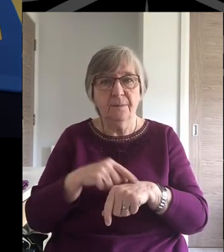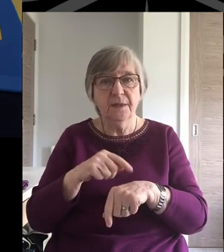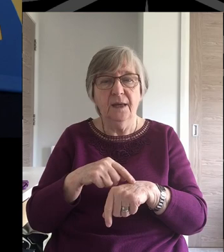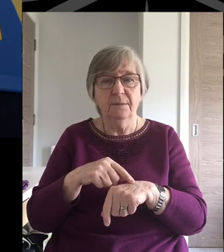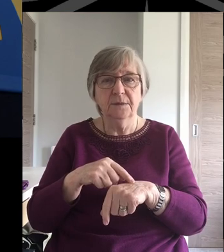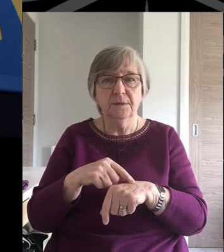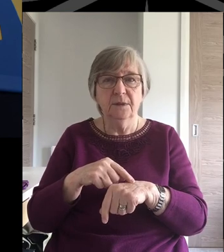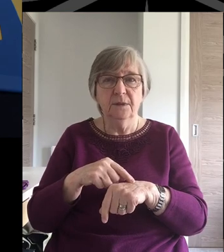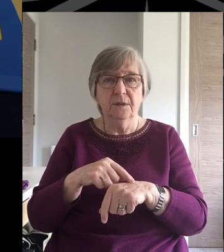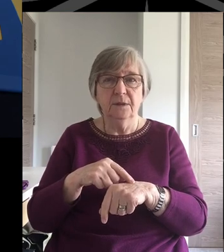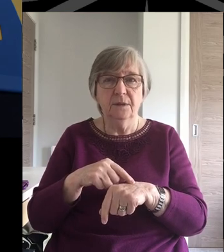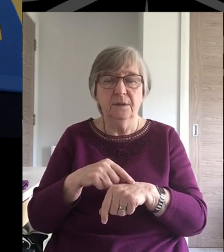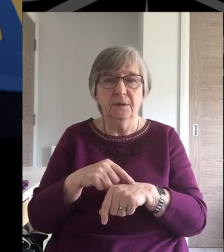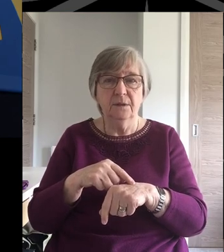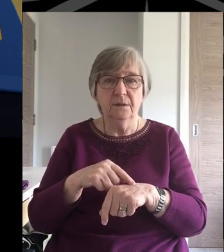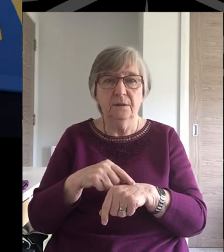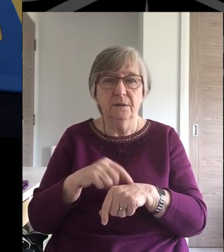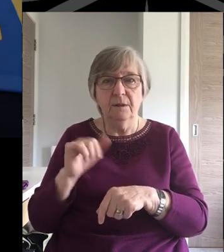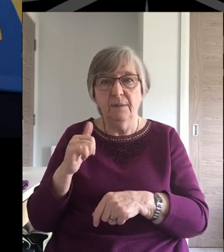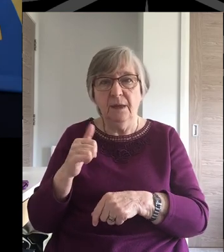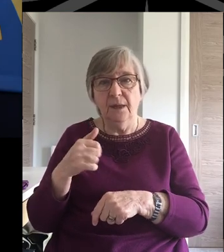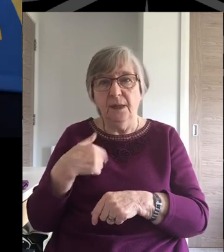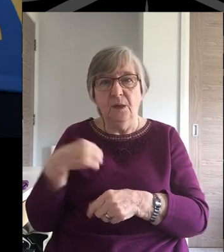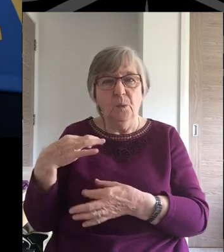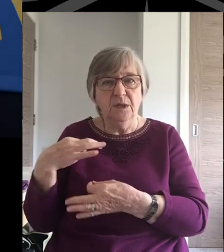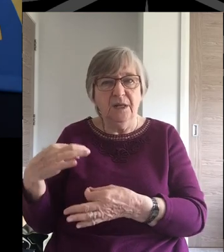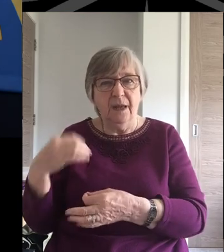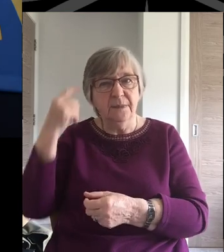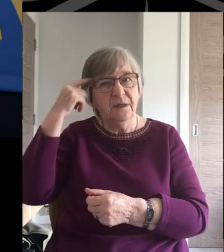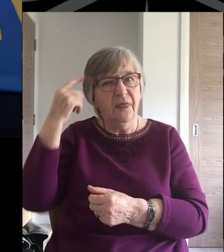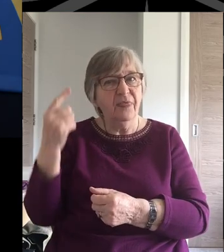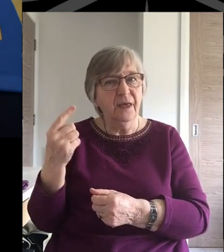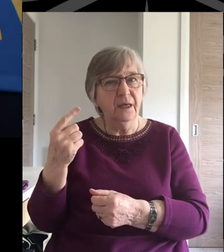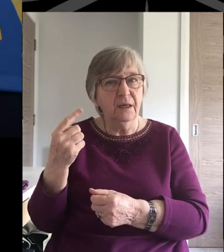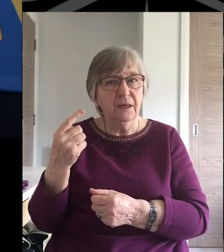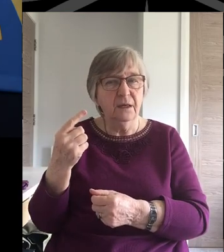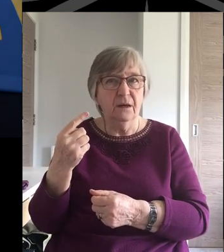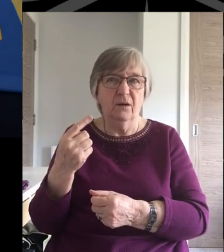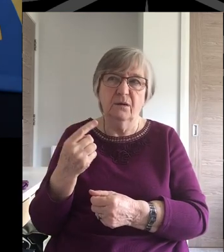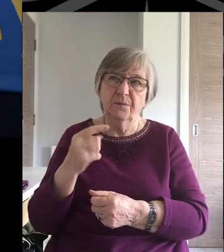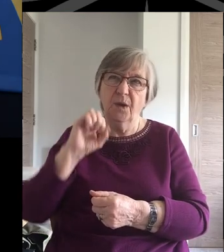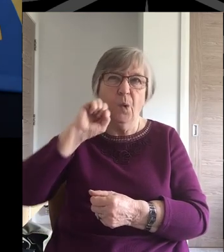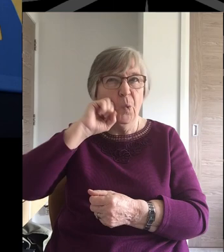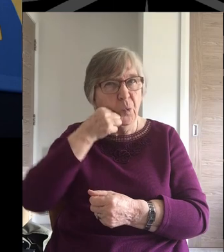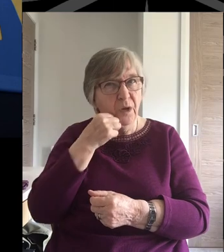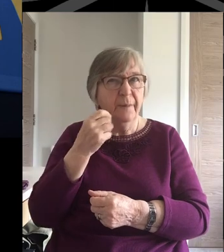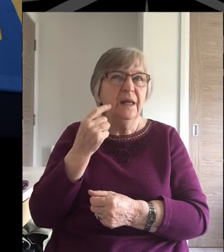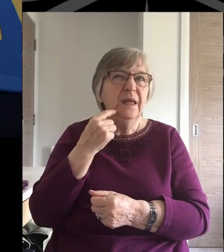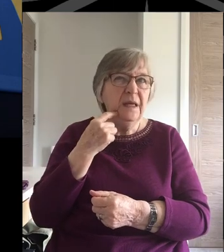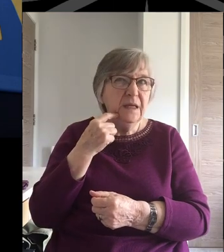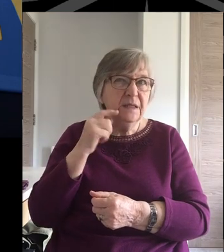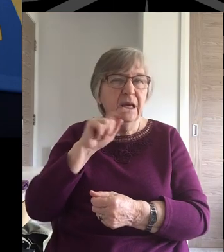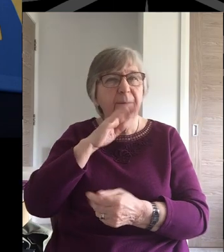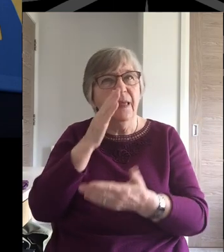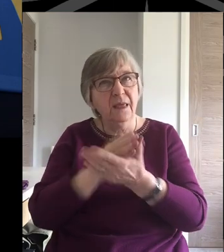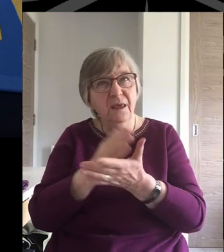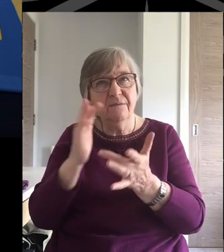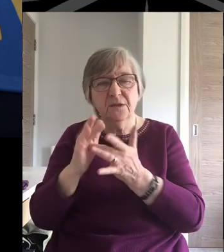Sometimes we might be tempted to think that wouldn't it be so much easier to believe